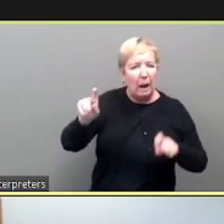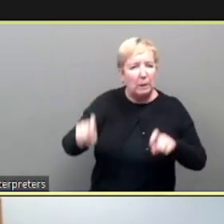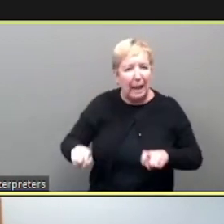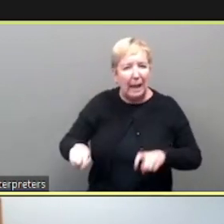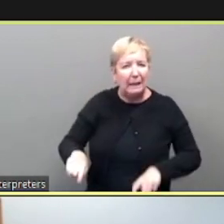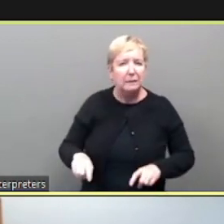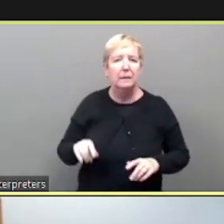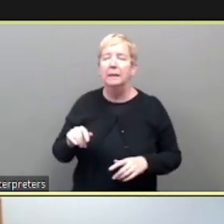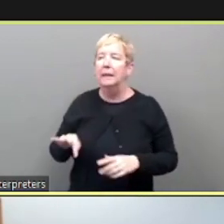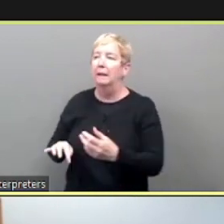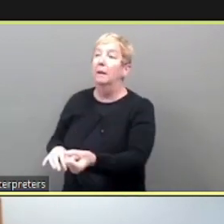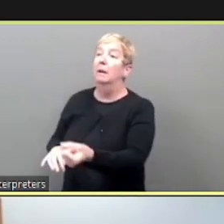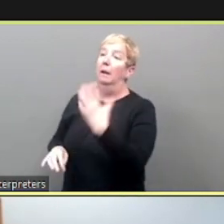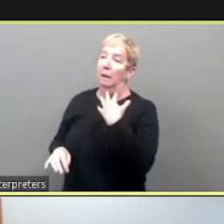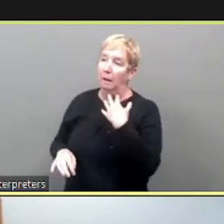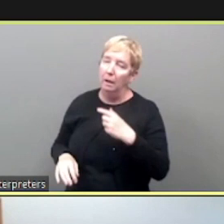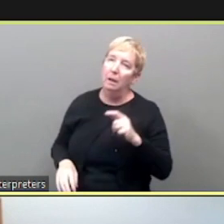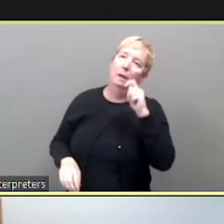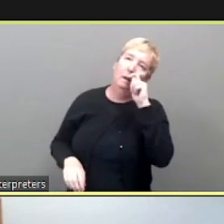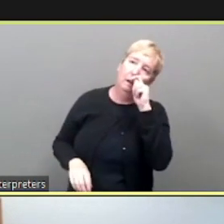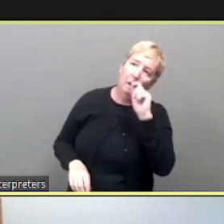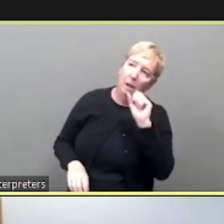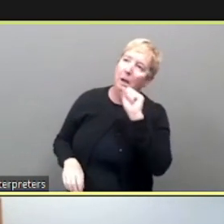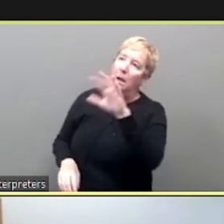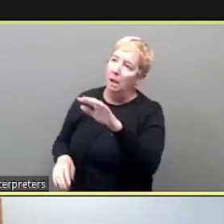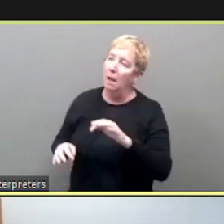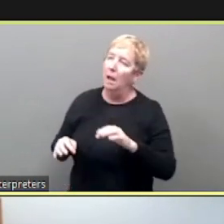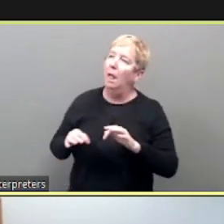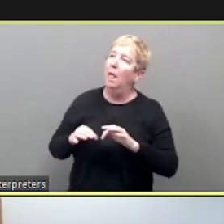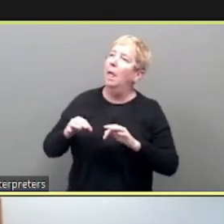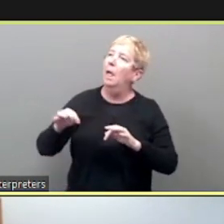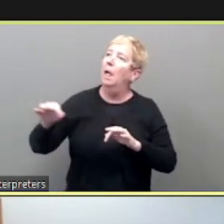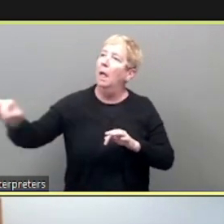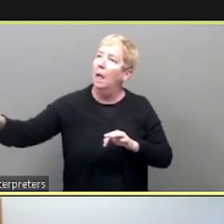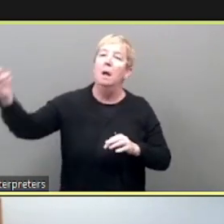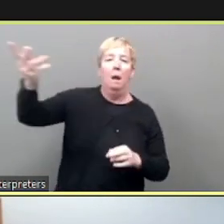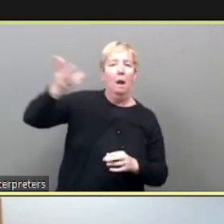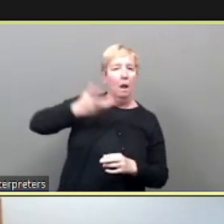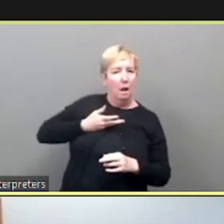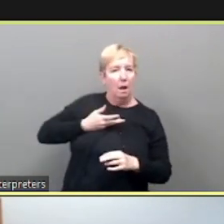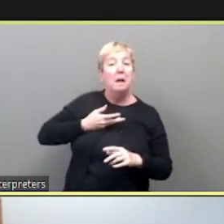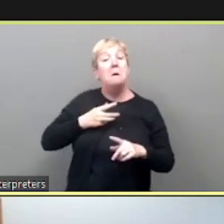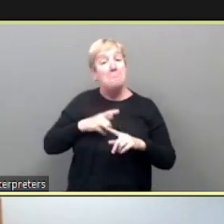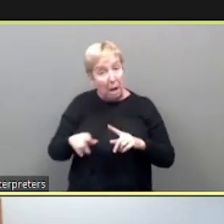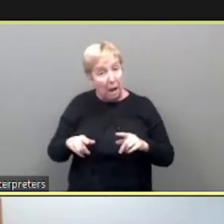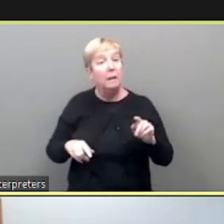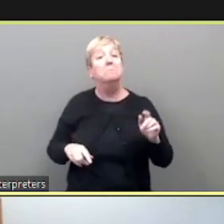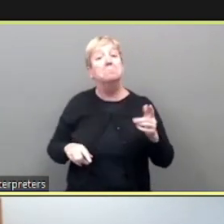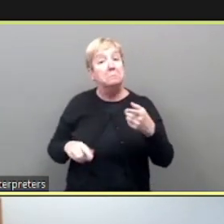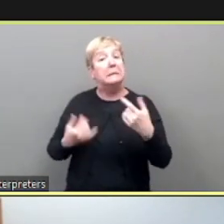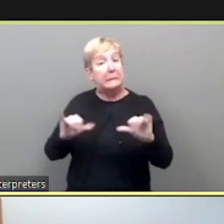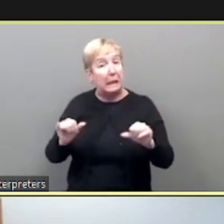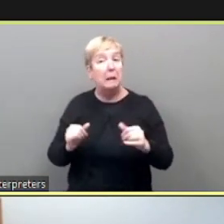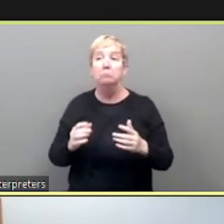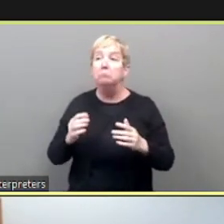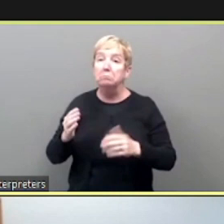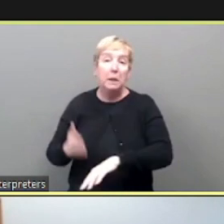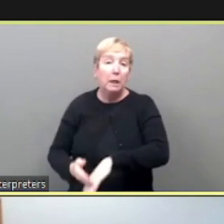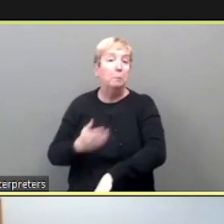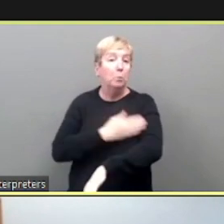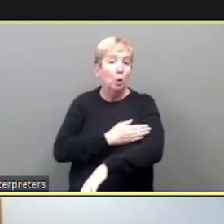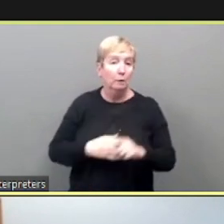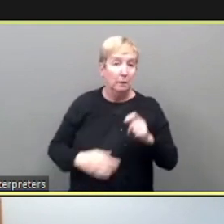amongst the highest, but overall we've seen a significant improvement in the ability to get these test results